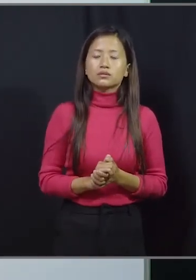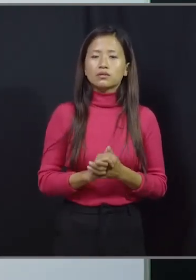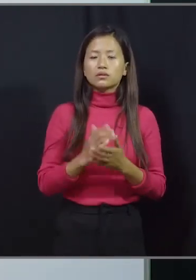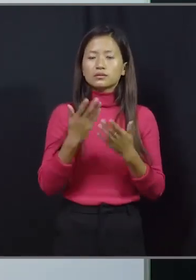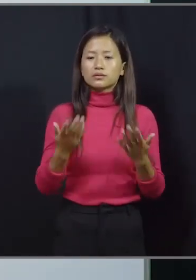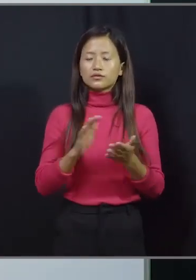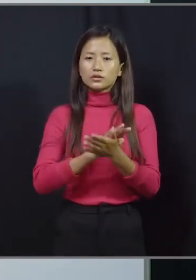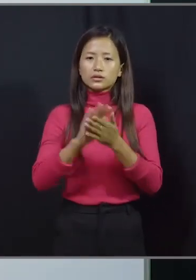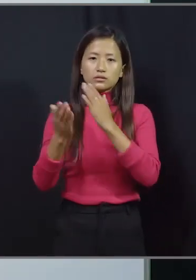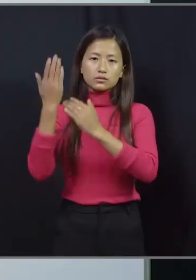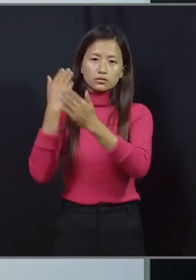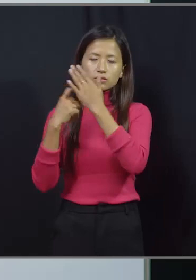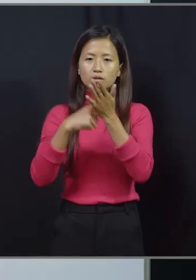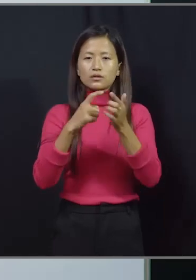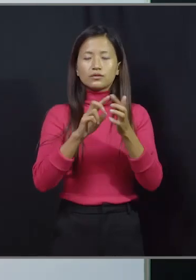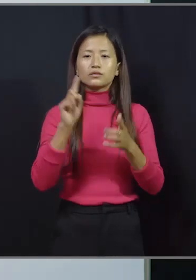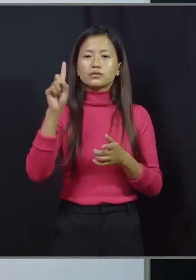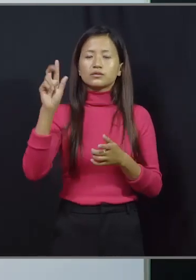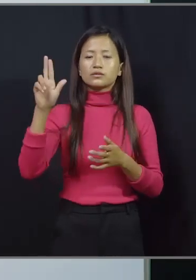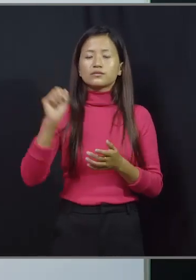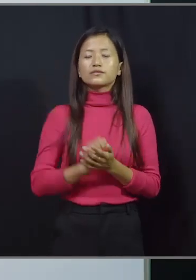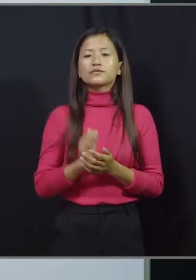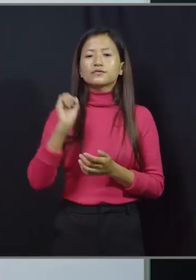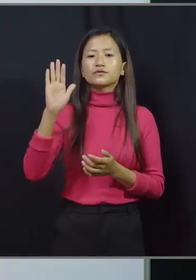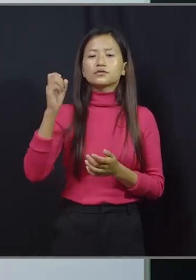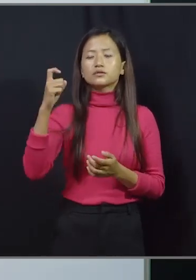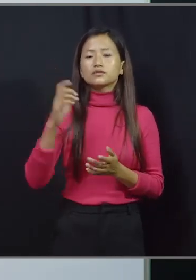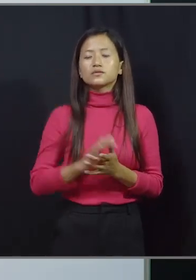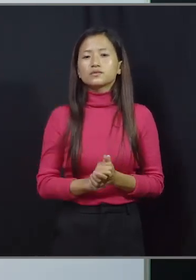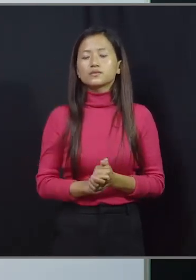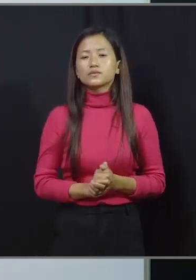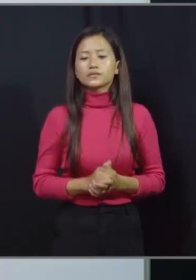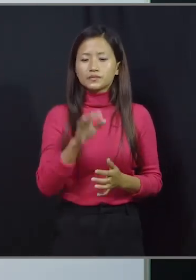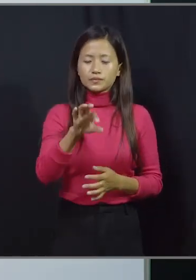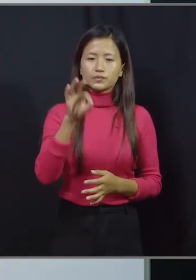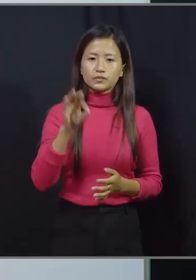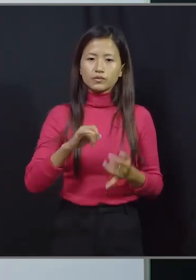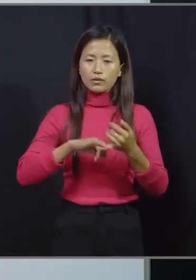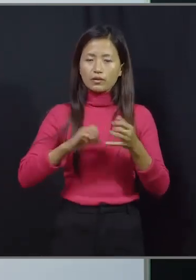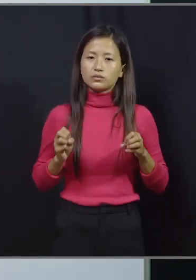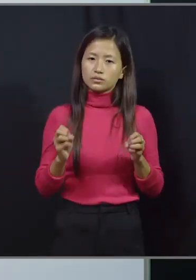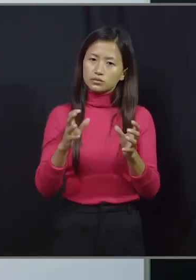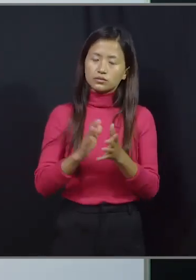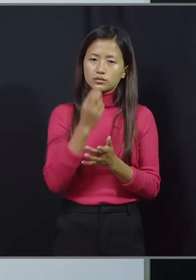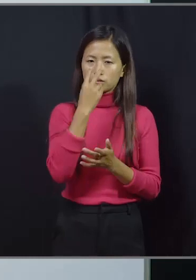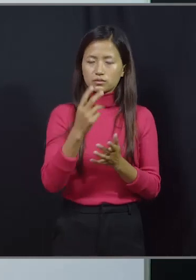happenings or the history of the revolt of 1857. And we will find those sources